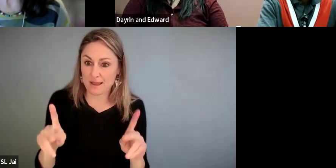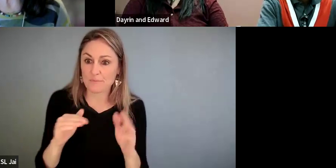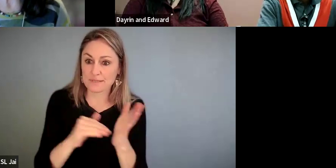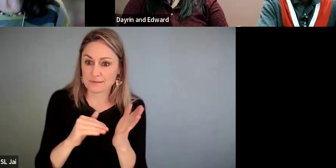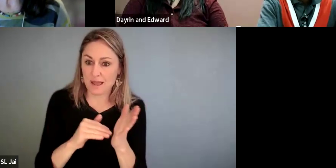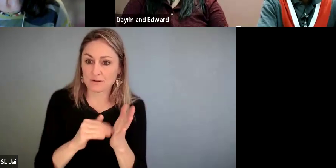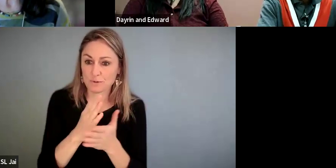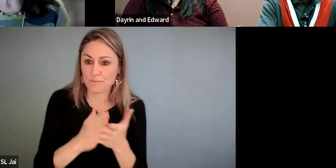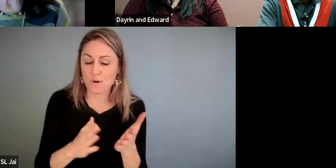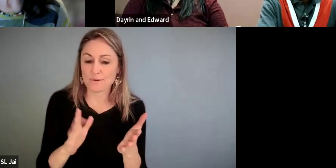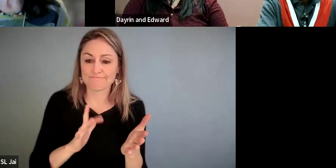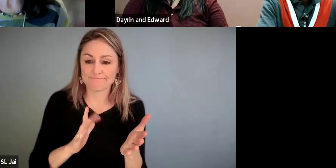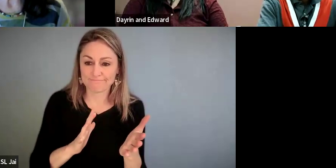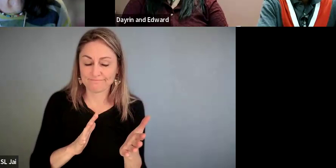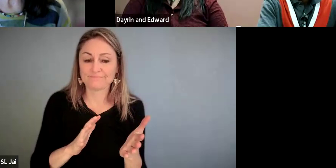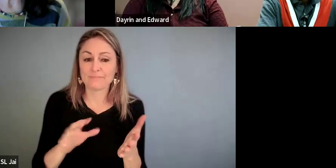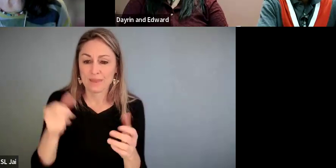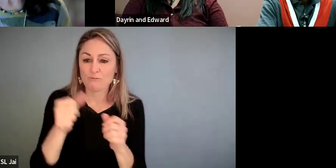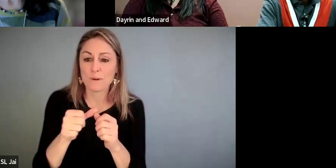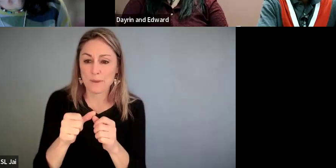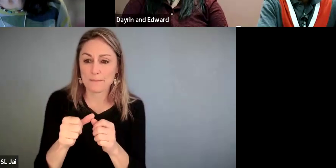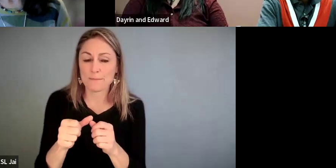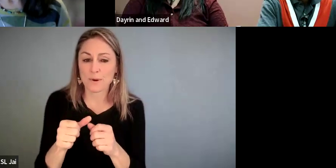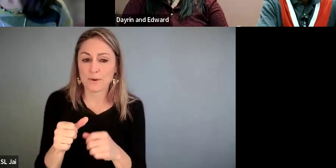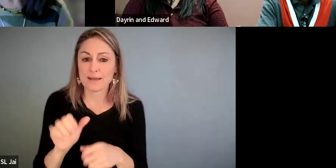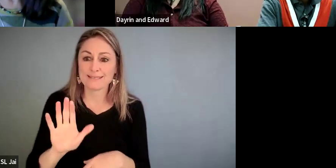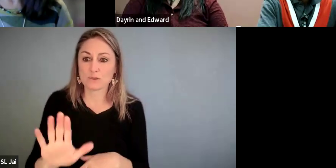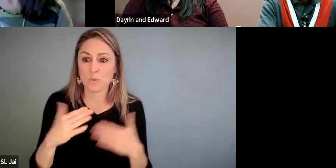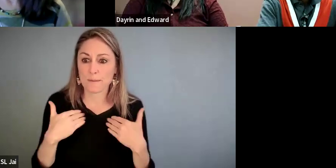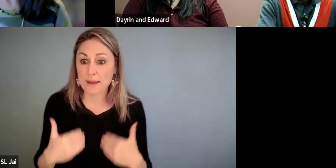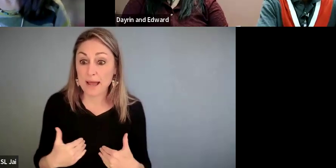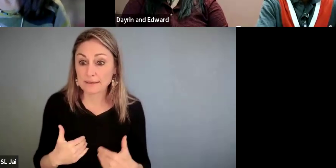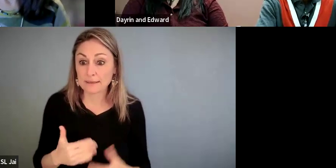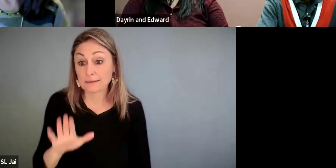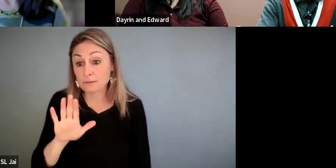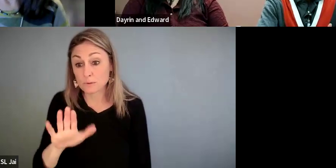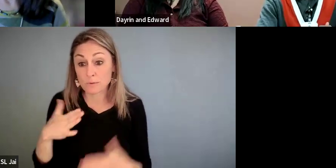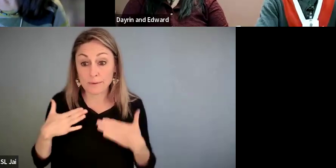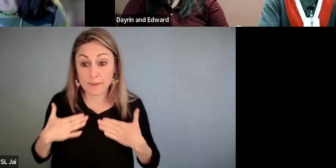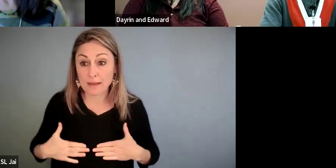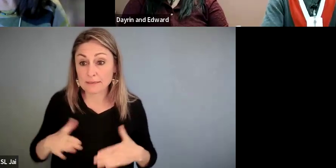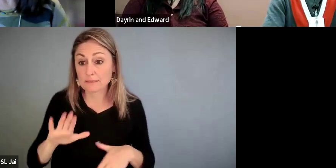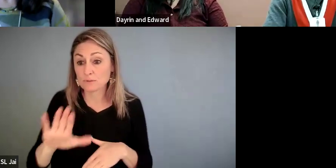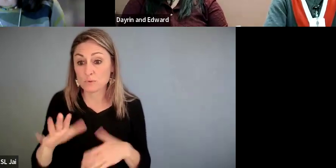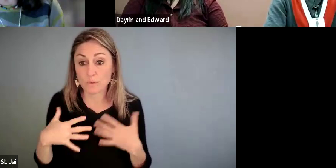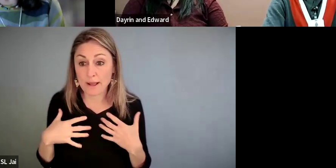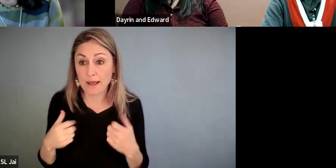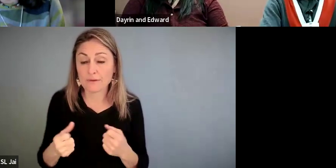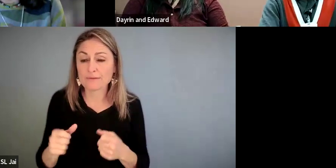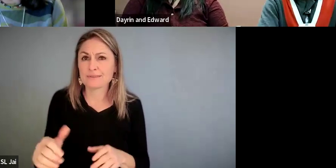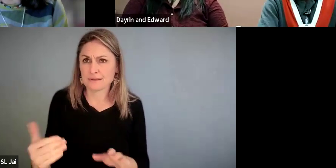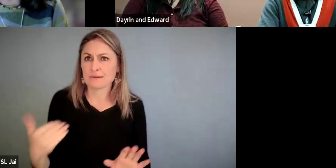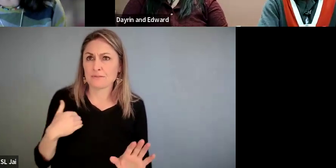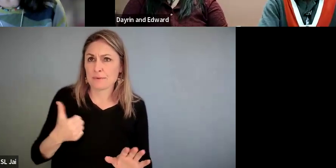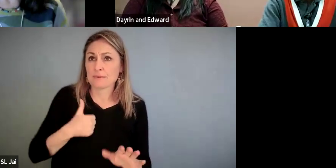slide, and remembering it's your body, it's your body and it's your health. And so reminding yourself